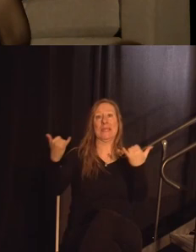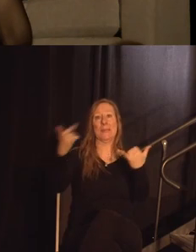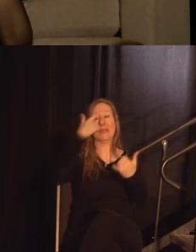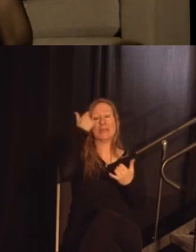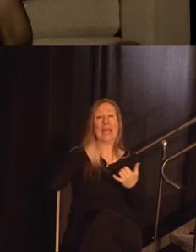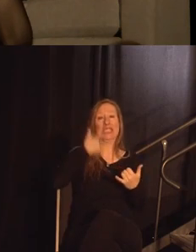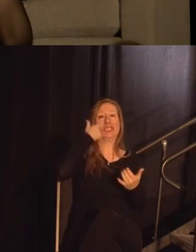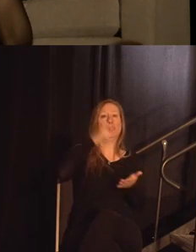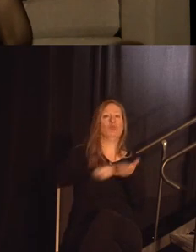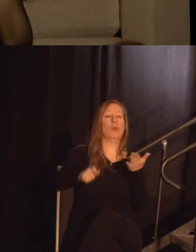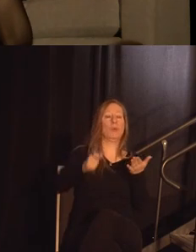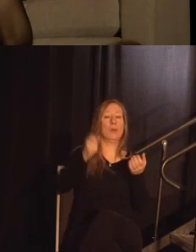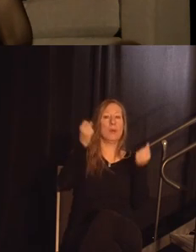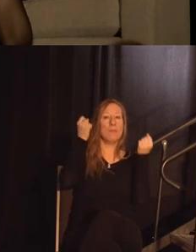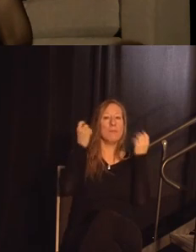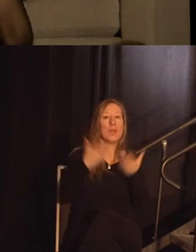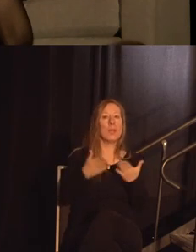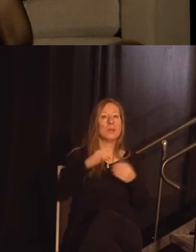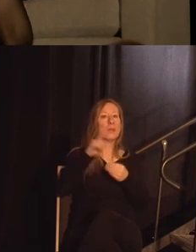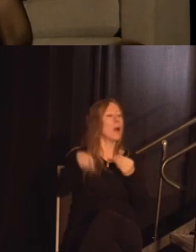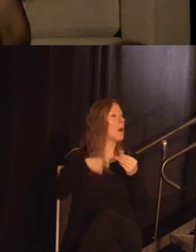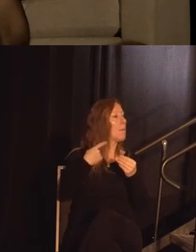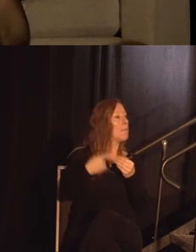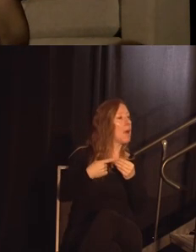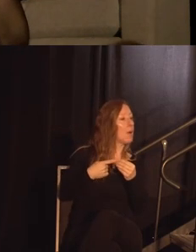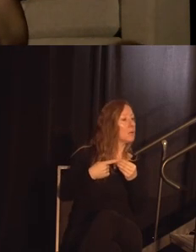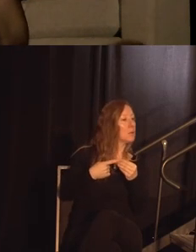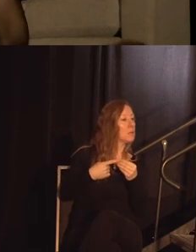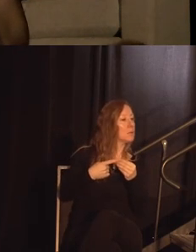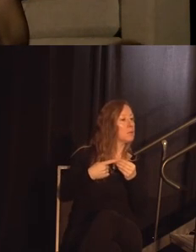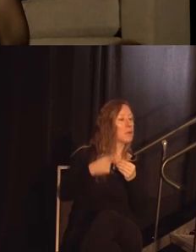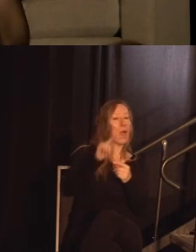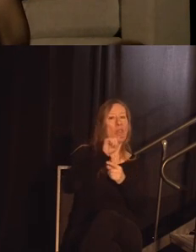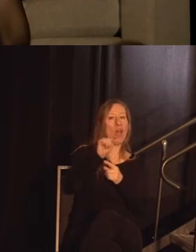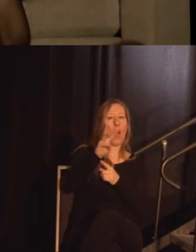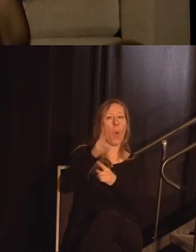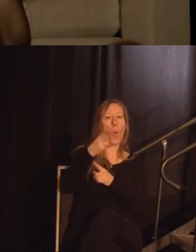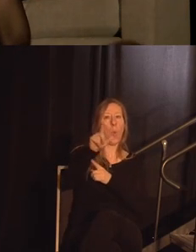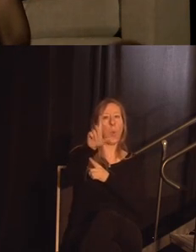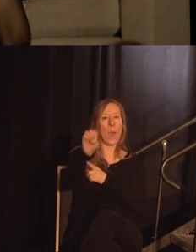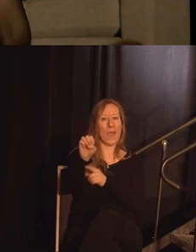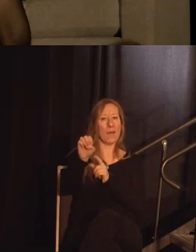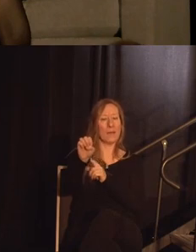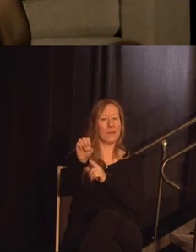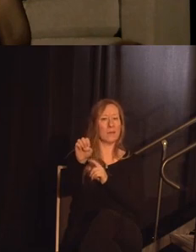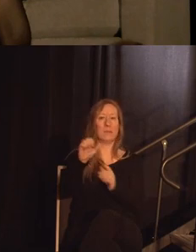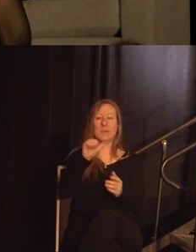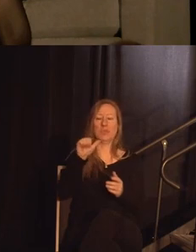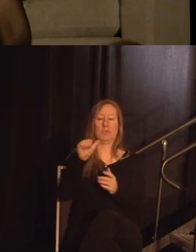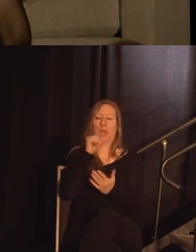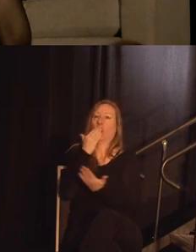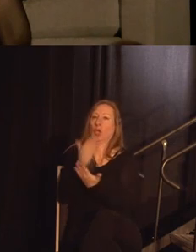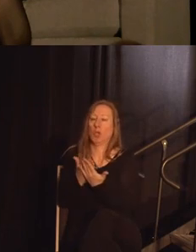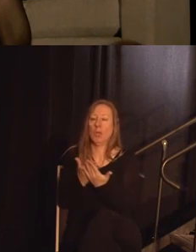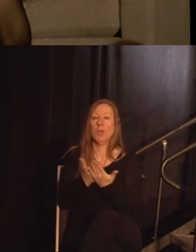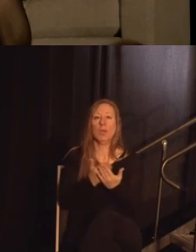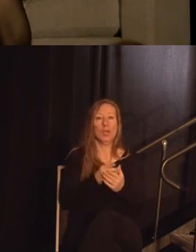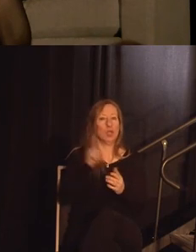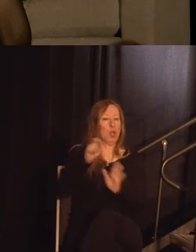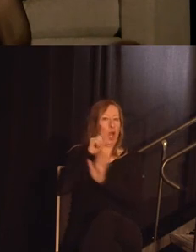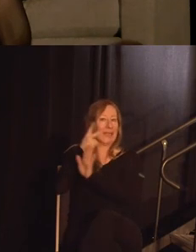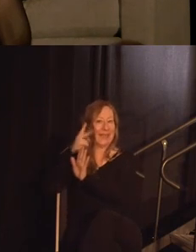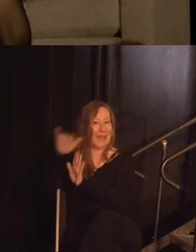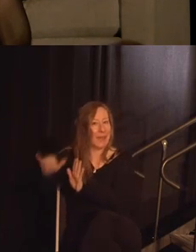of words about Darren Aronofsky's The Whale, which is not good, and you shouldn't see